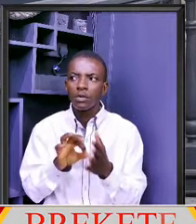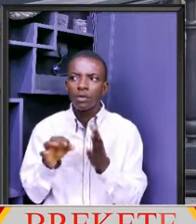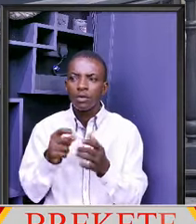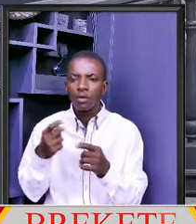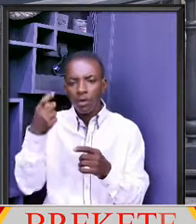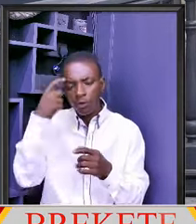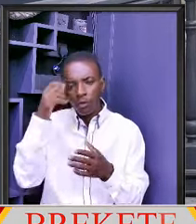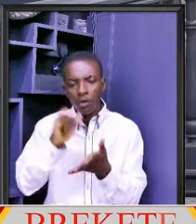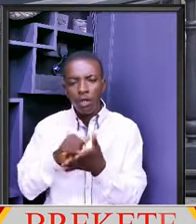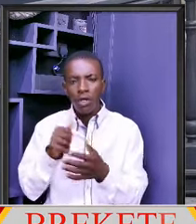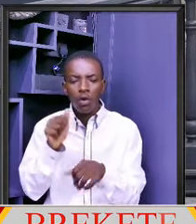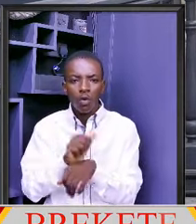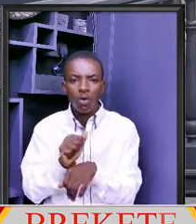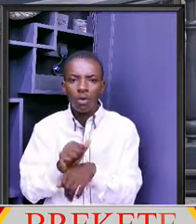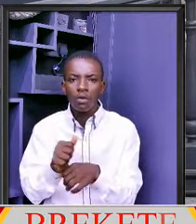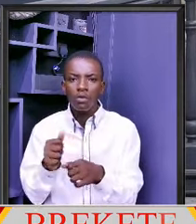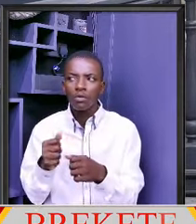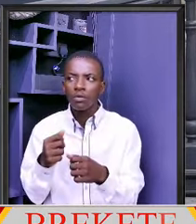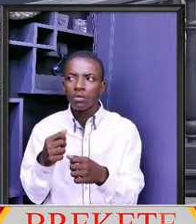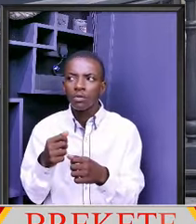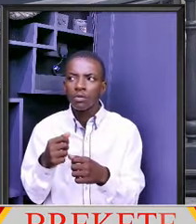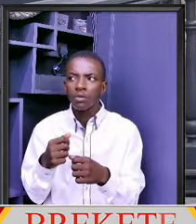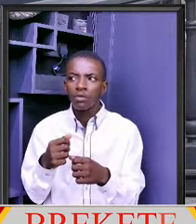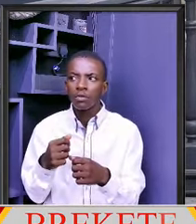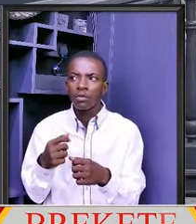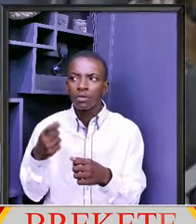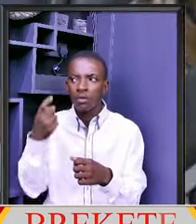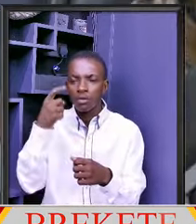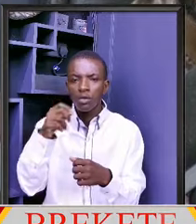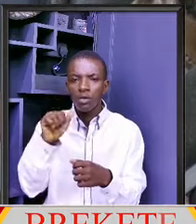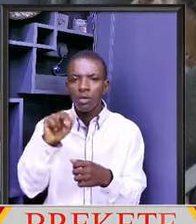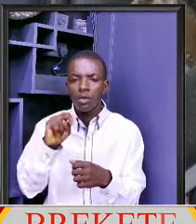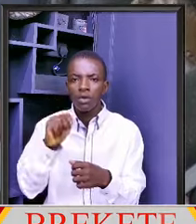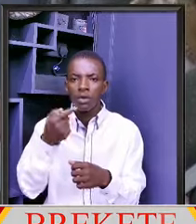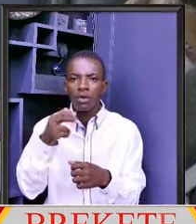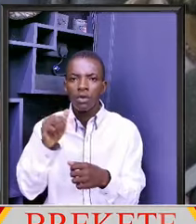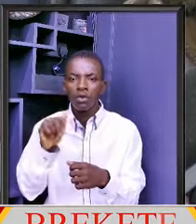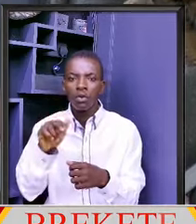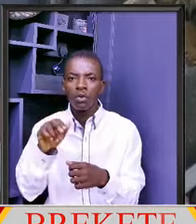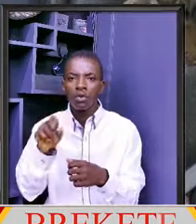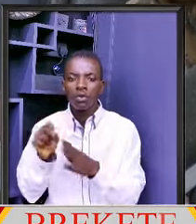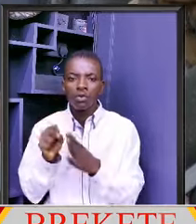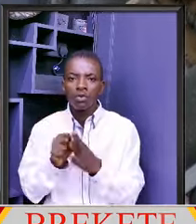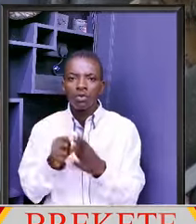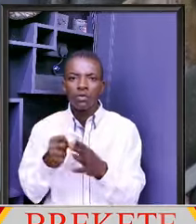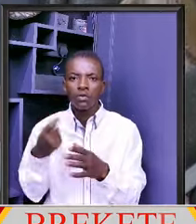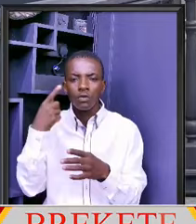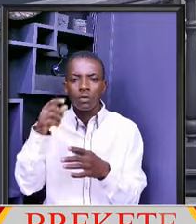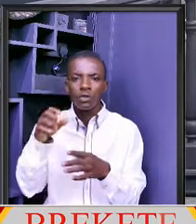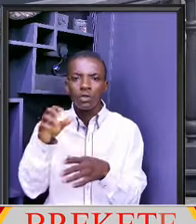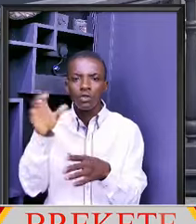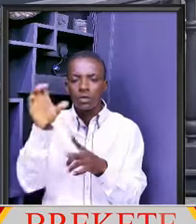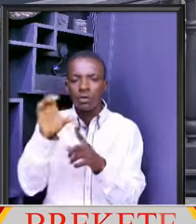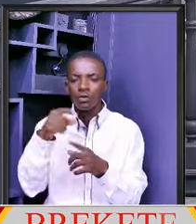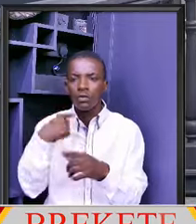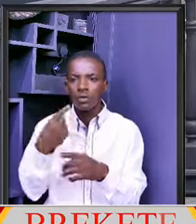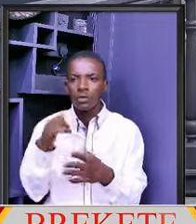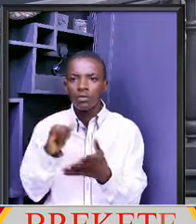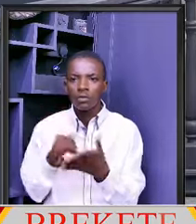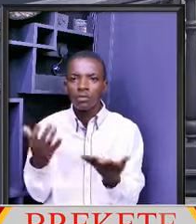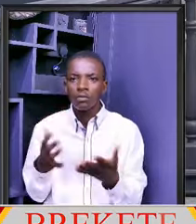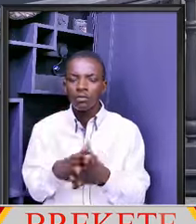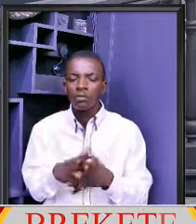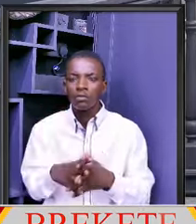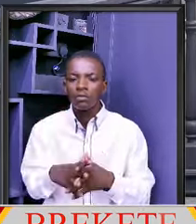governors that are working. To be frank with you, my governor is working. Enugu State Enugu Governor. State Governor is working. For the chief to say this, let's appreciate the governor.